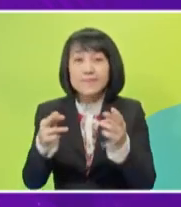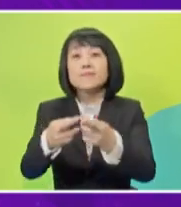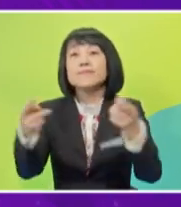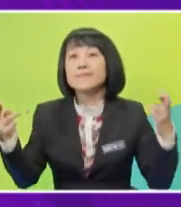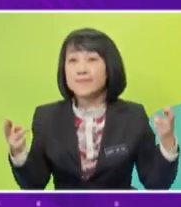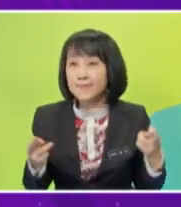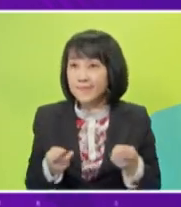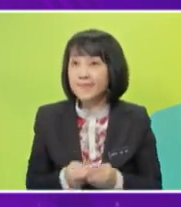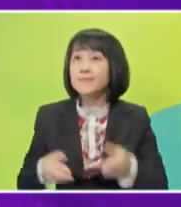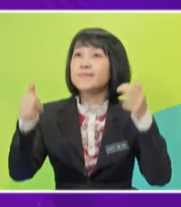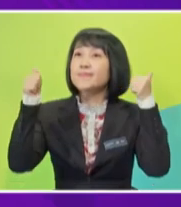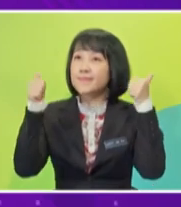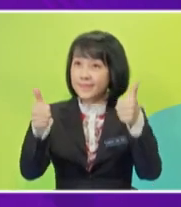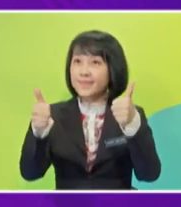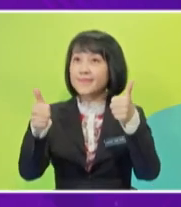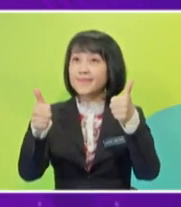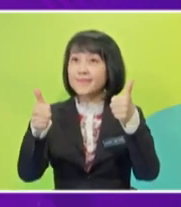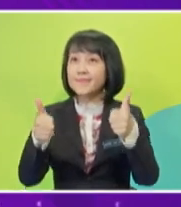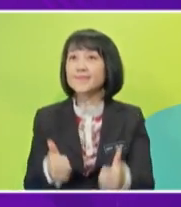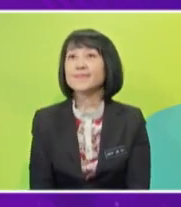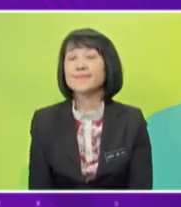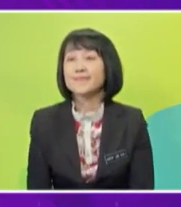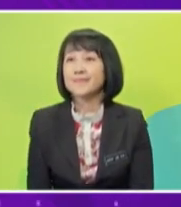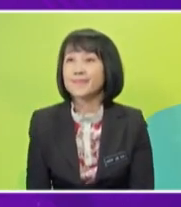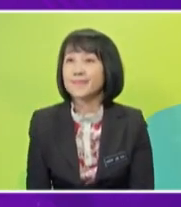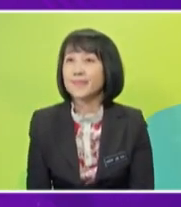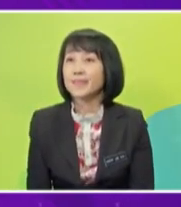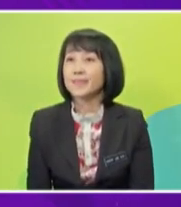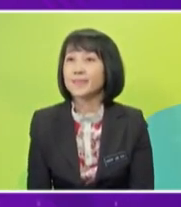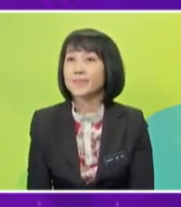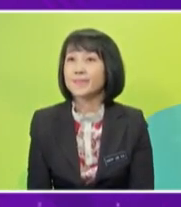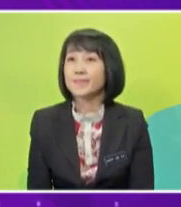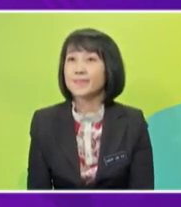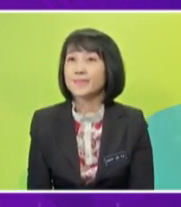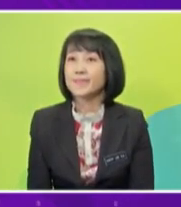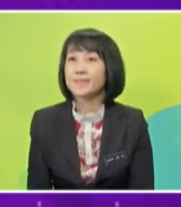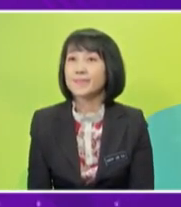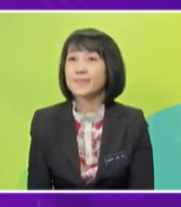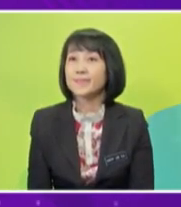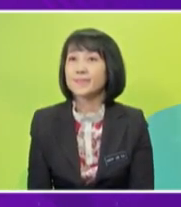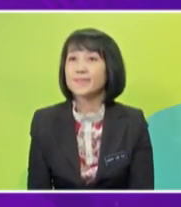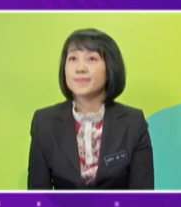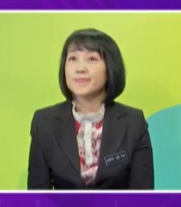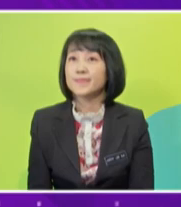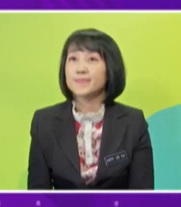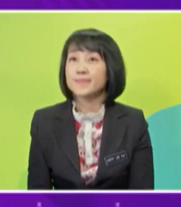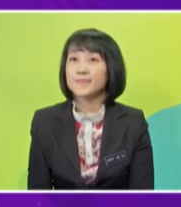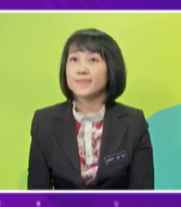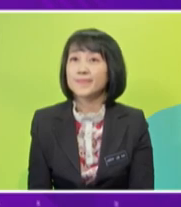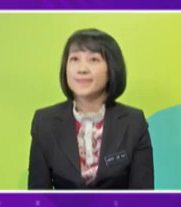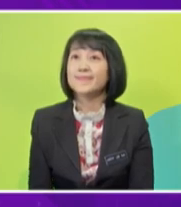Very well done, Max, as well. Very well done, Yun Ling. All right. Okay, and I'm sure Putri also has us and Ama as